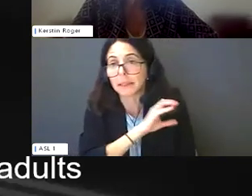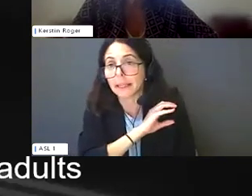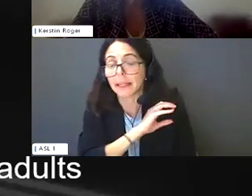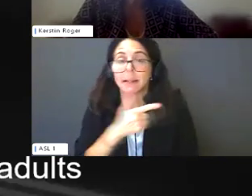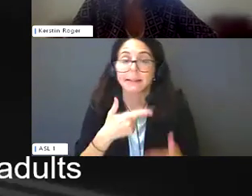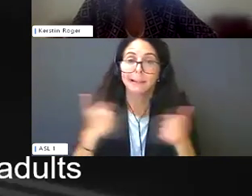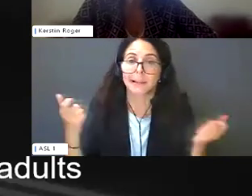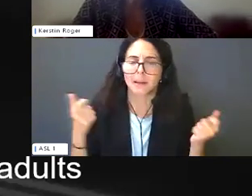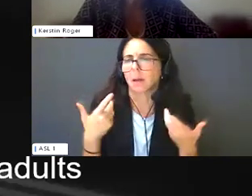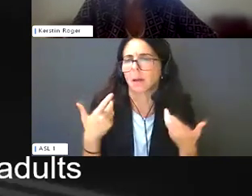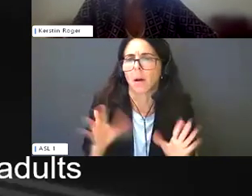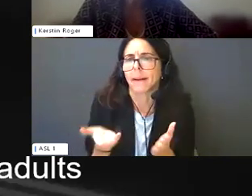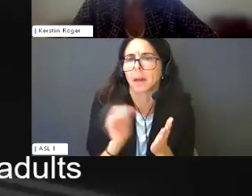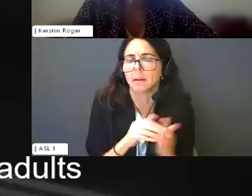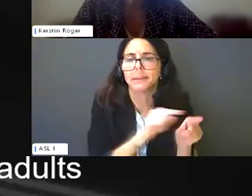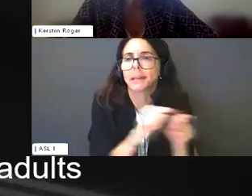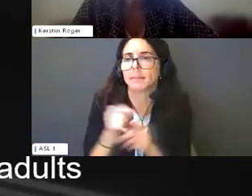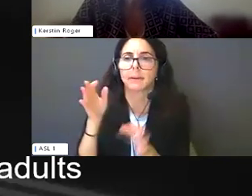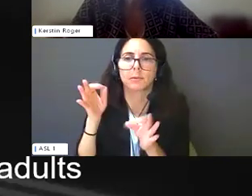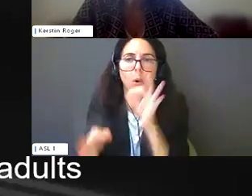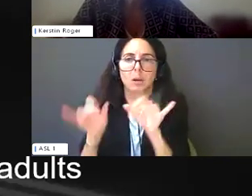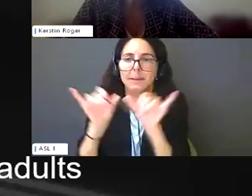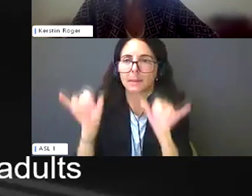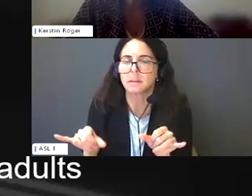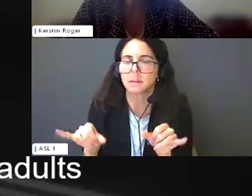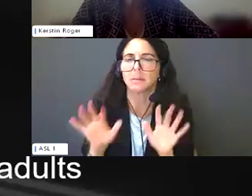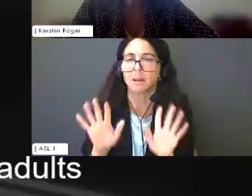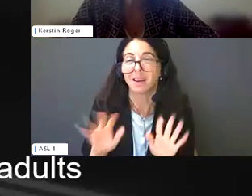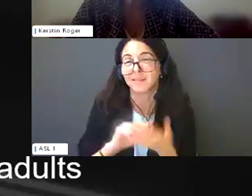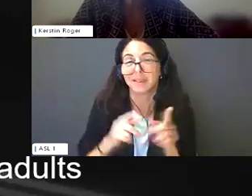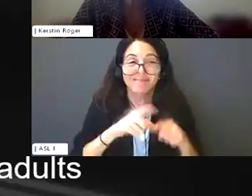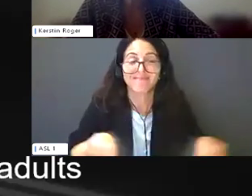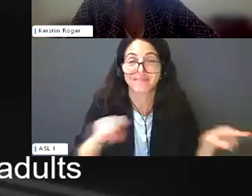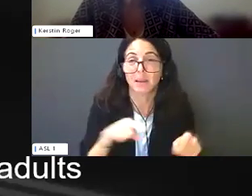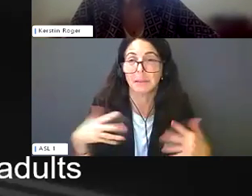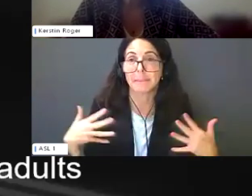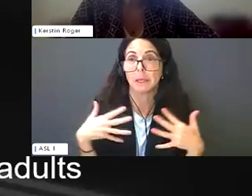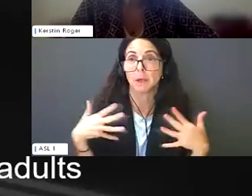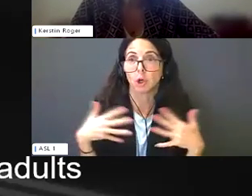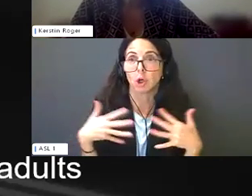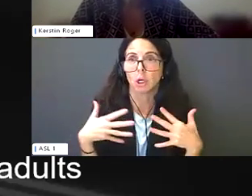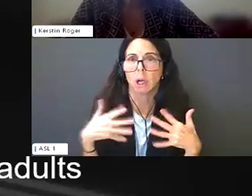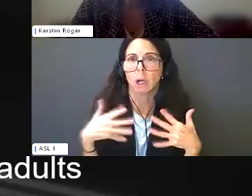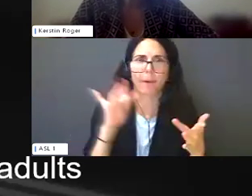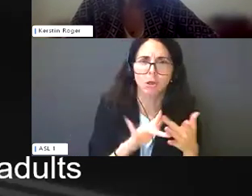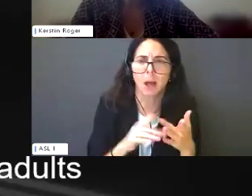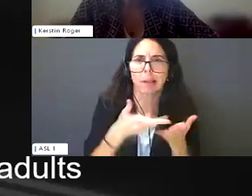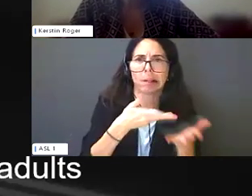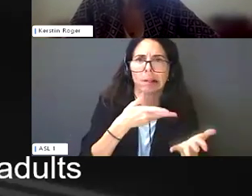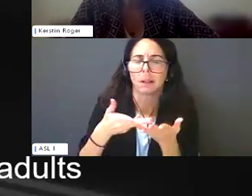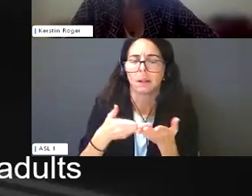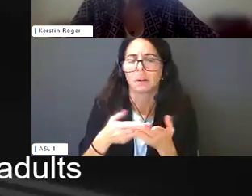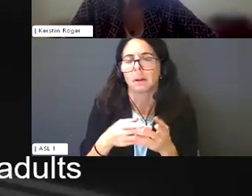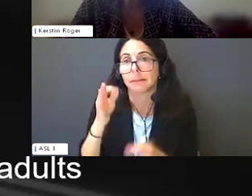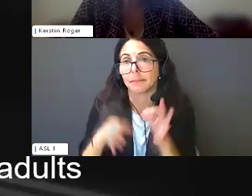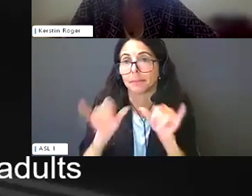system and lawyers are the same. So there can be some fears in interacting with the system. And in this way, I